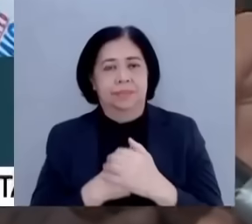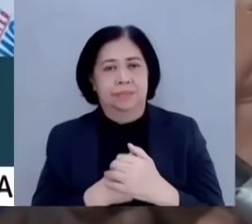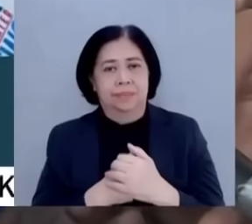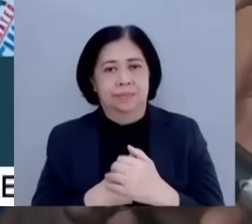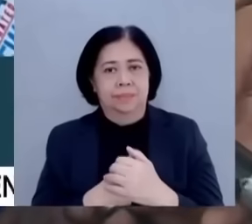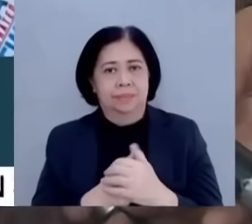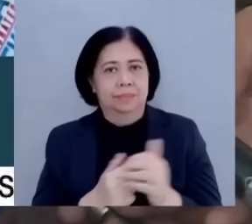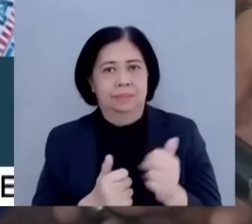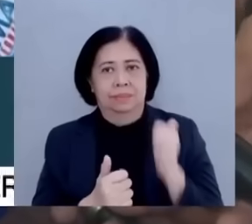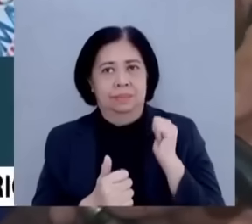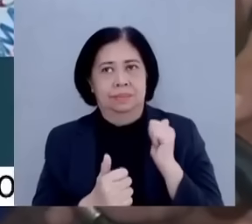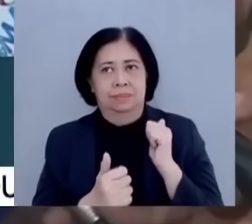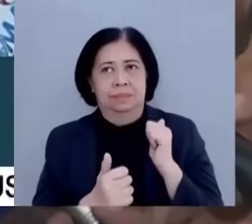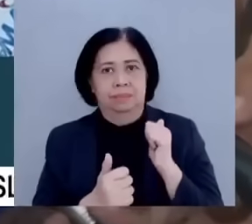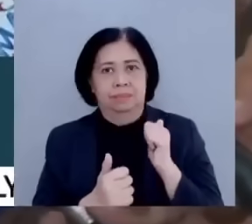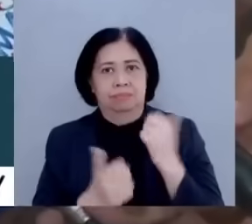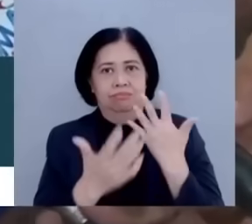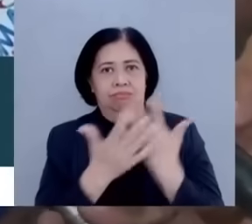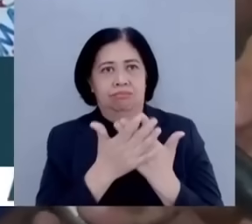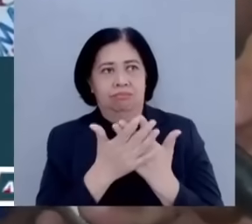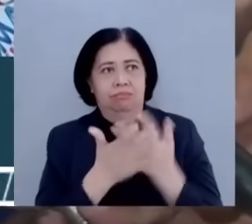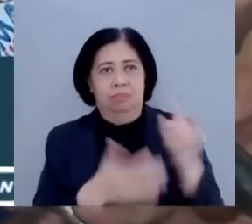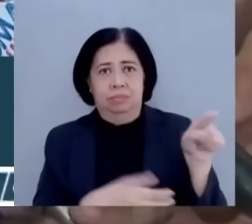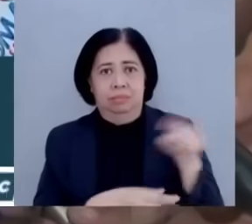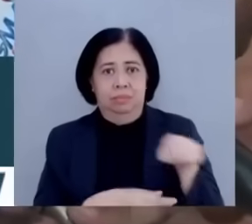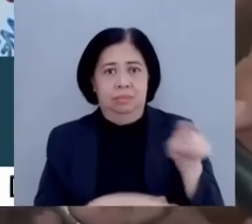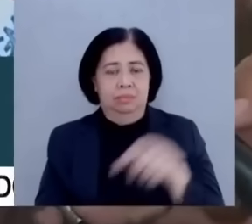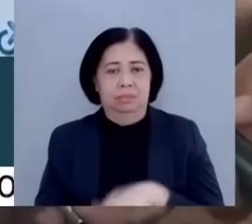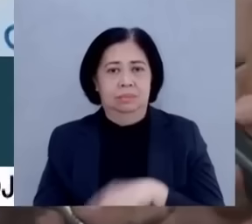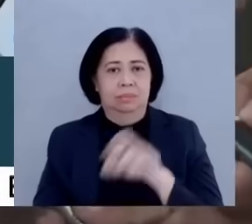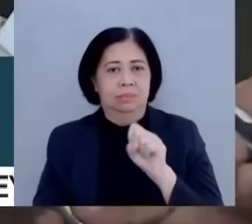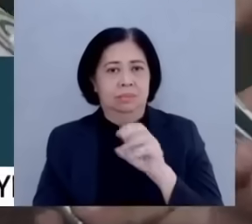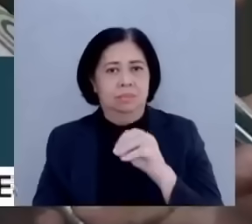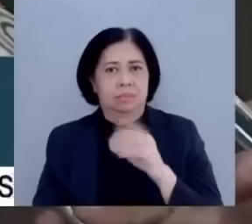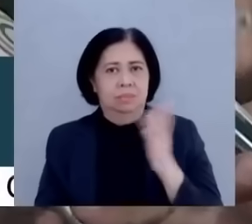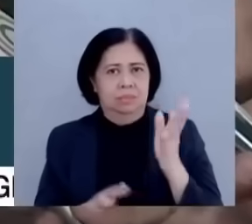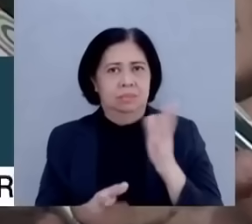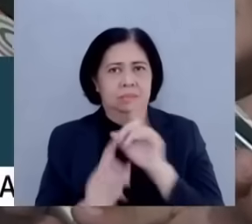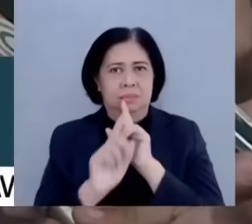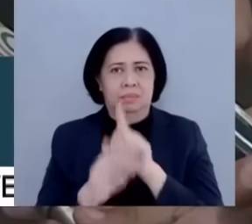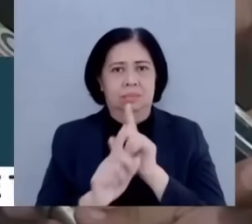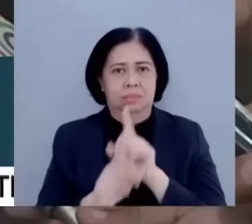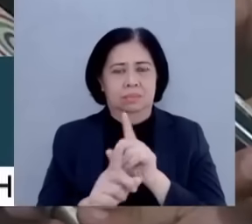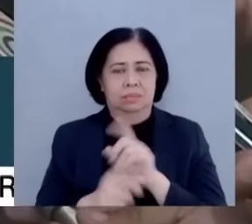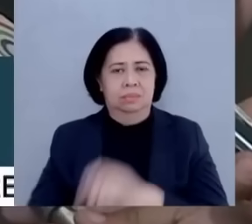ayaw namin na ma-detain sila. So, sumasagot talaga sila.